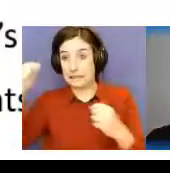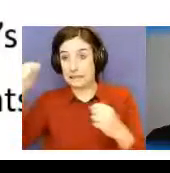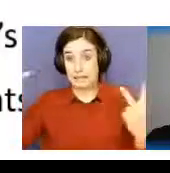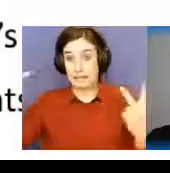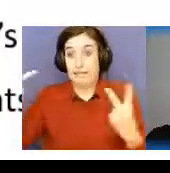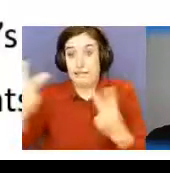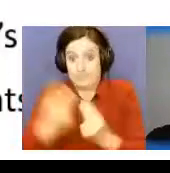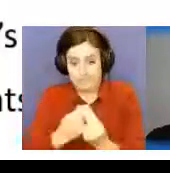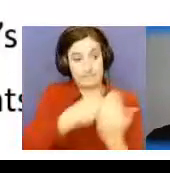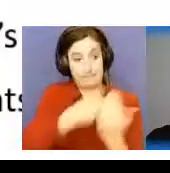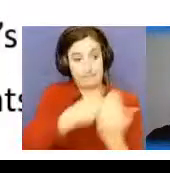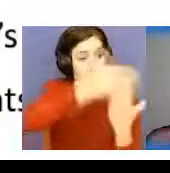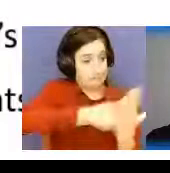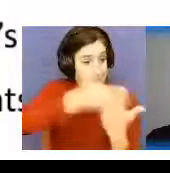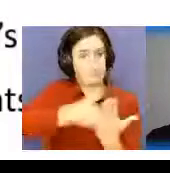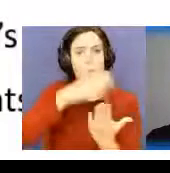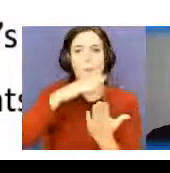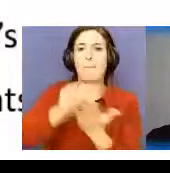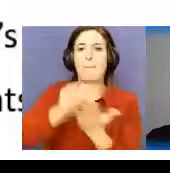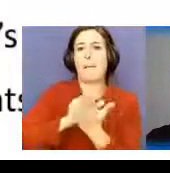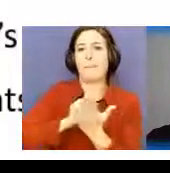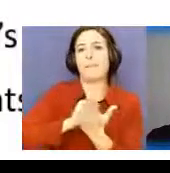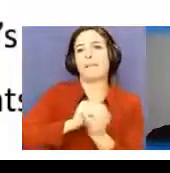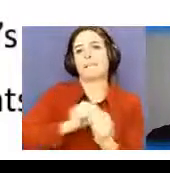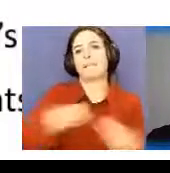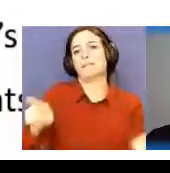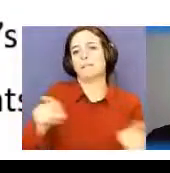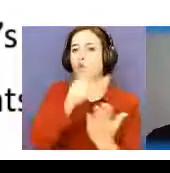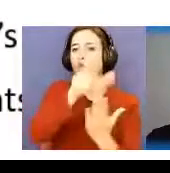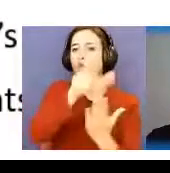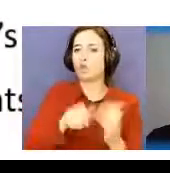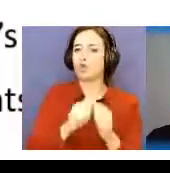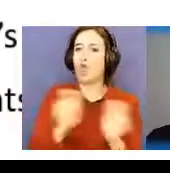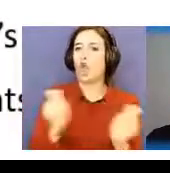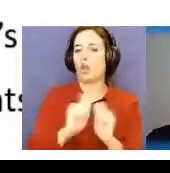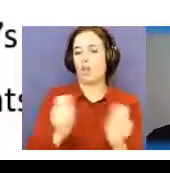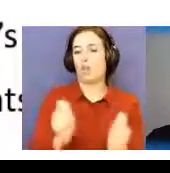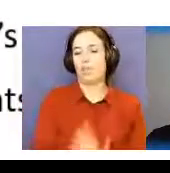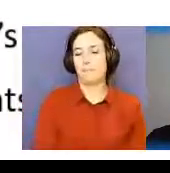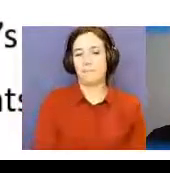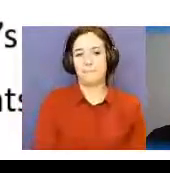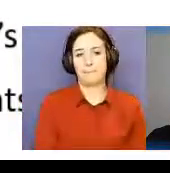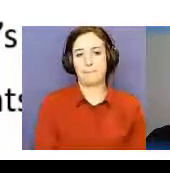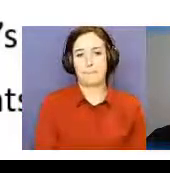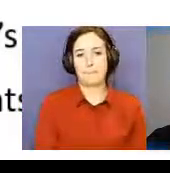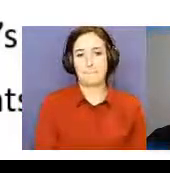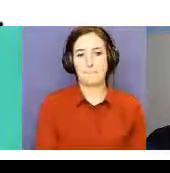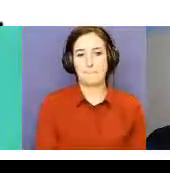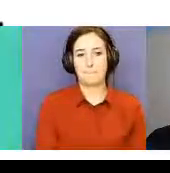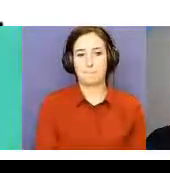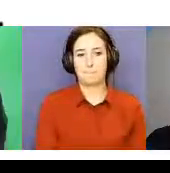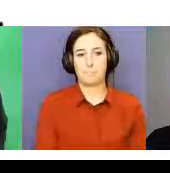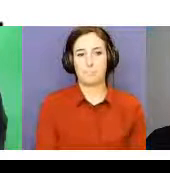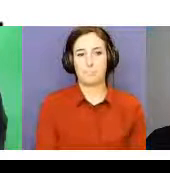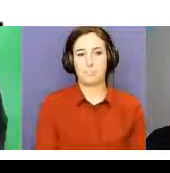journal. And there's lots of work to activate these pieces around risk. Next slide, please.